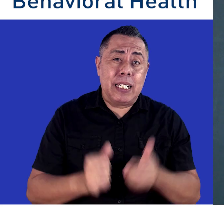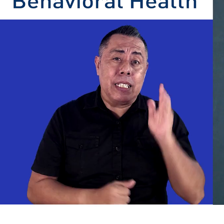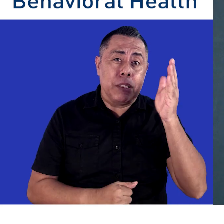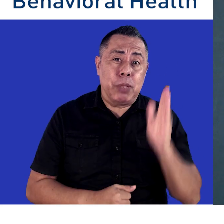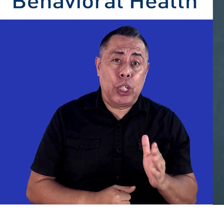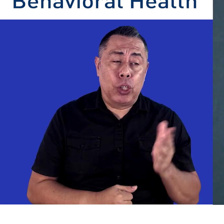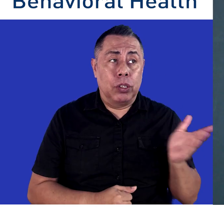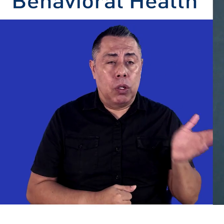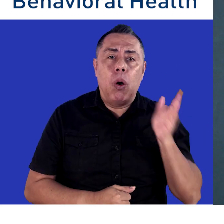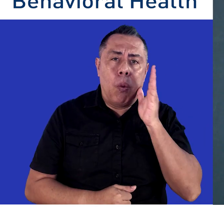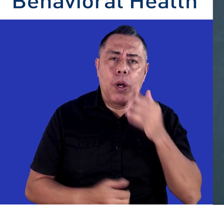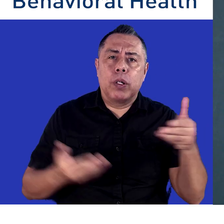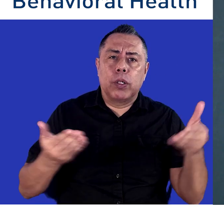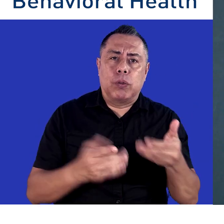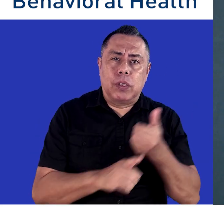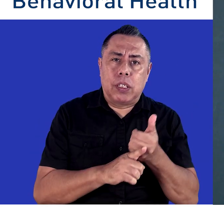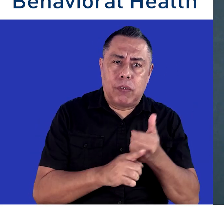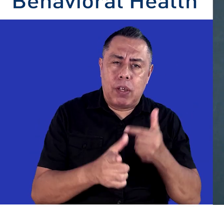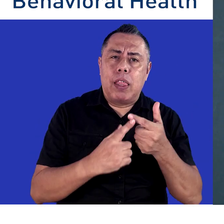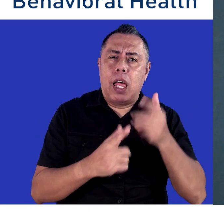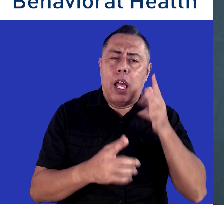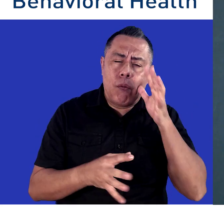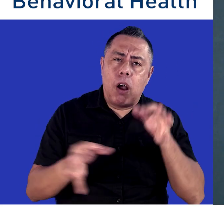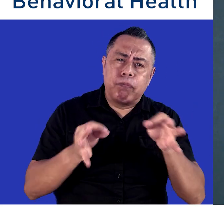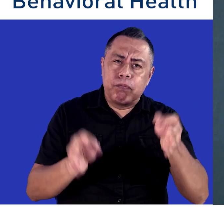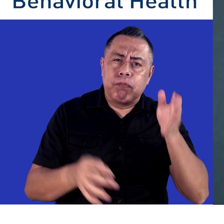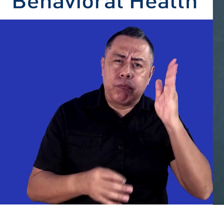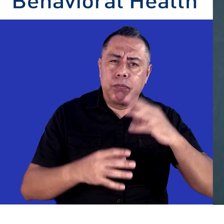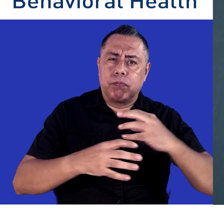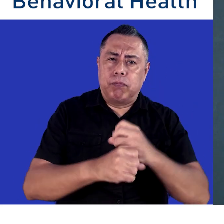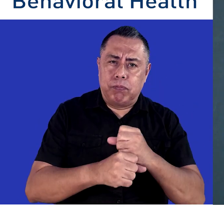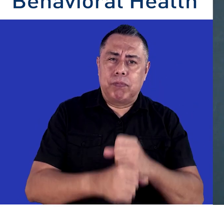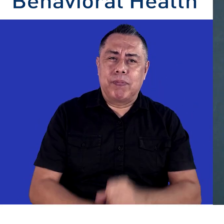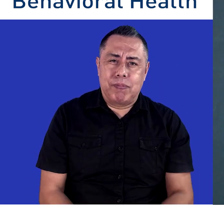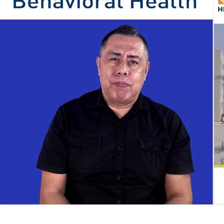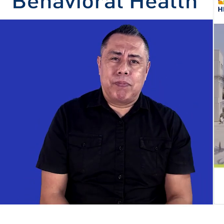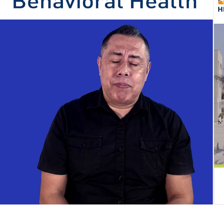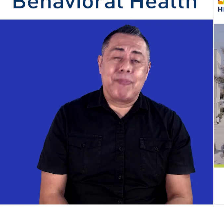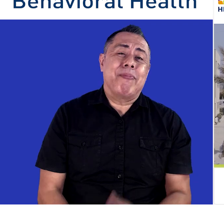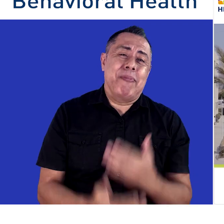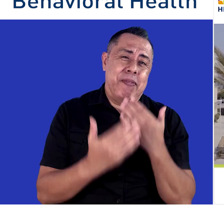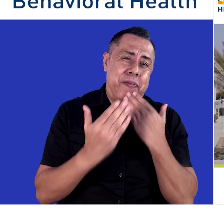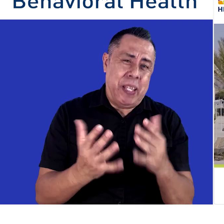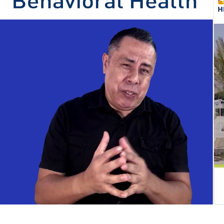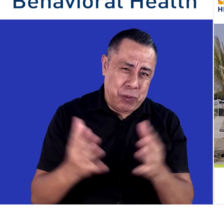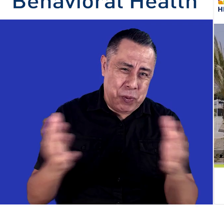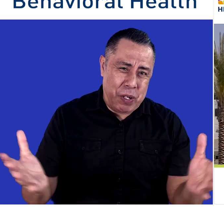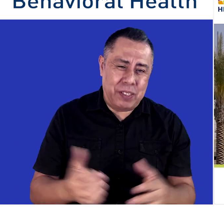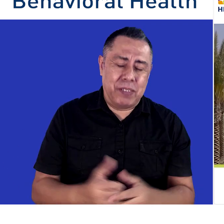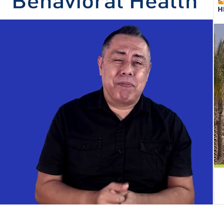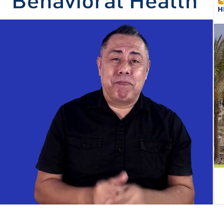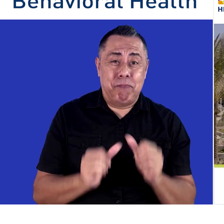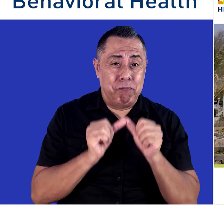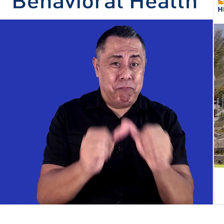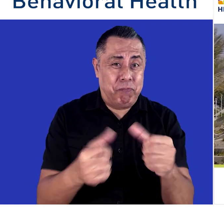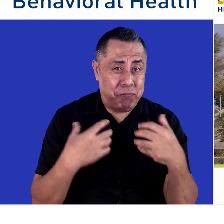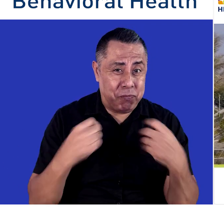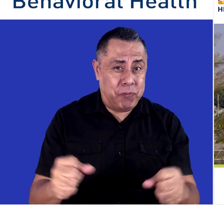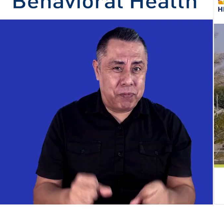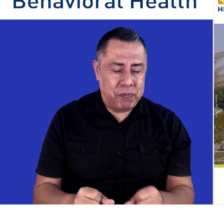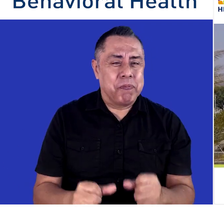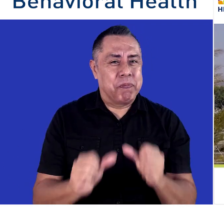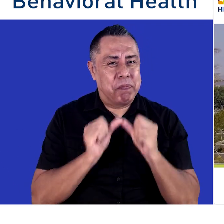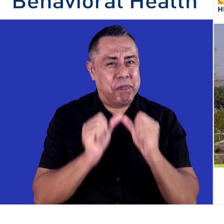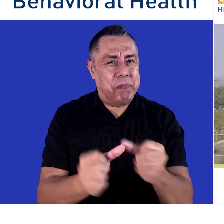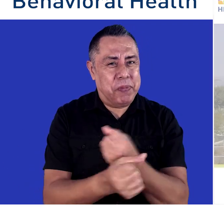will introduce themselves before they provide you with their overview. So thank you very much, be well,